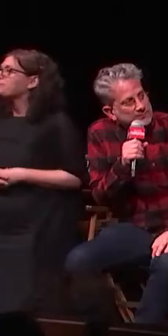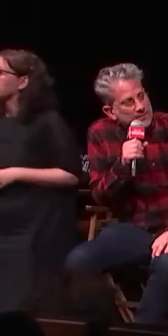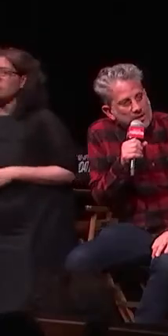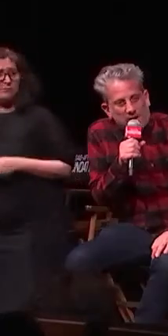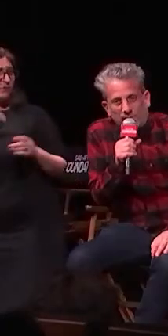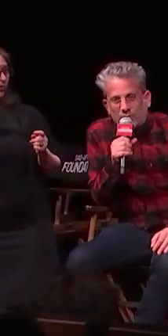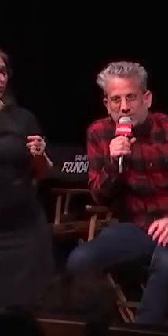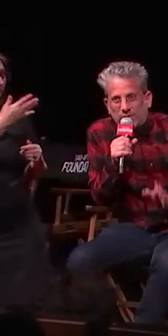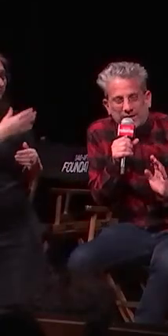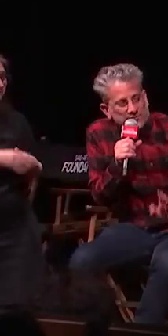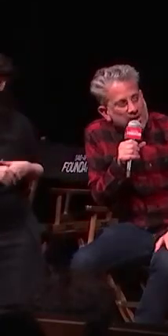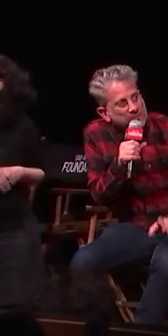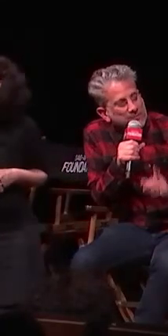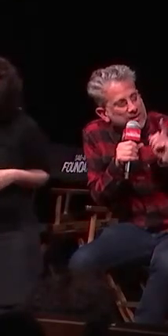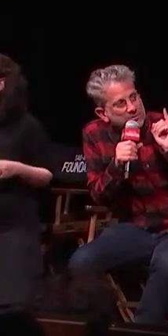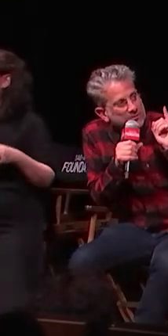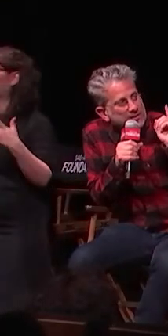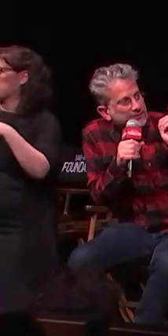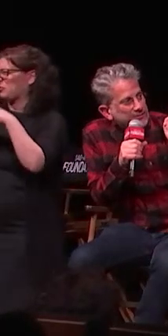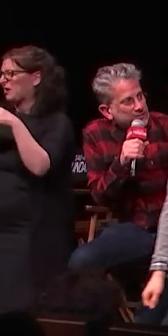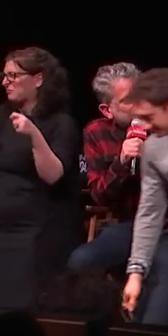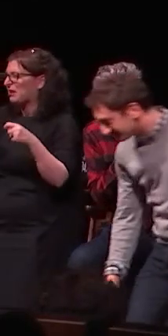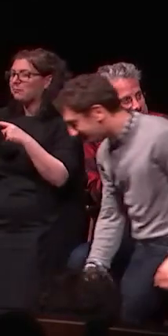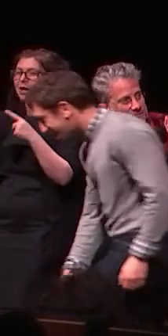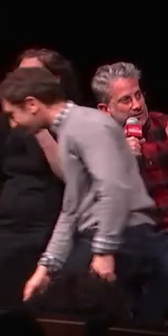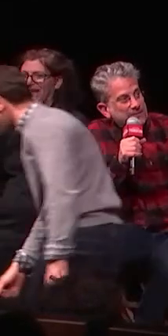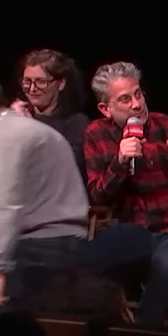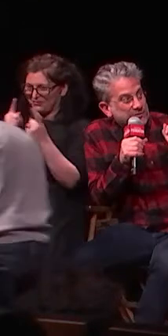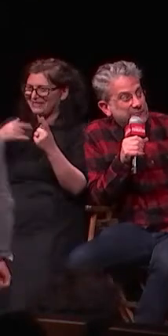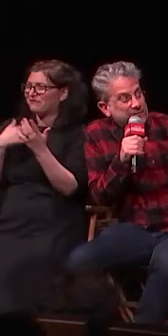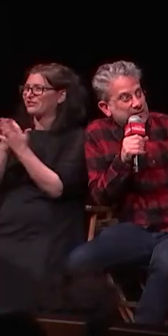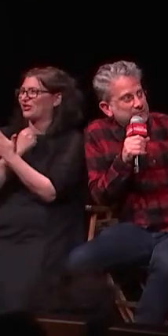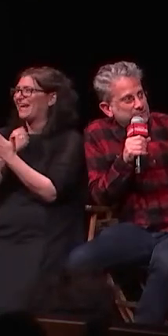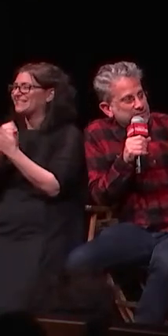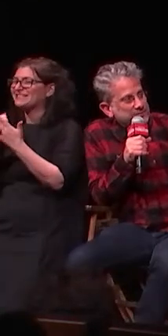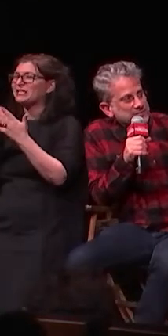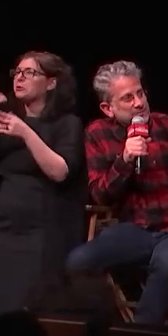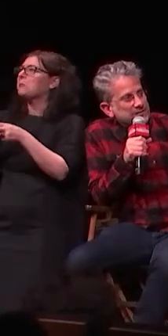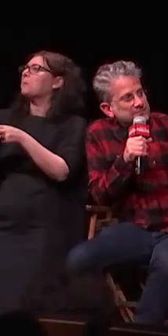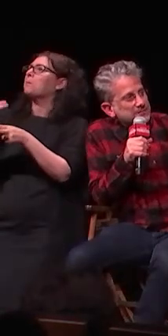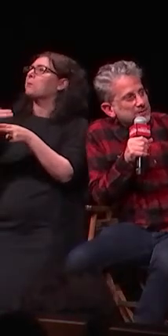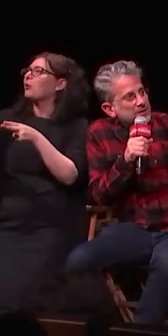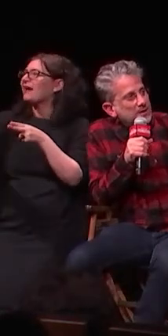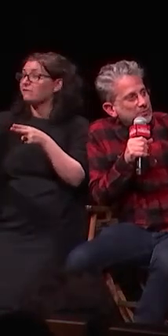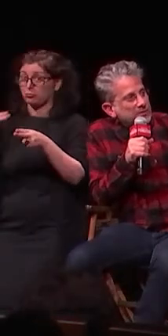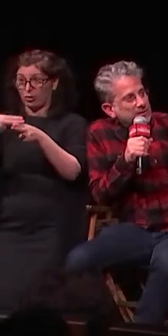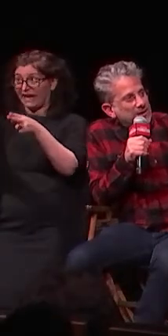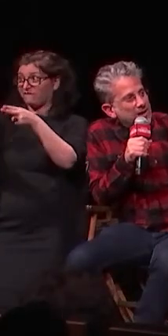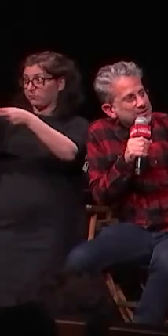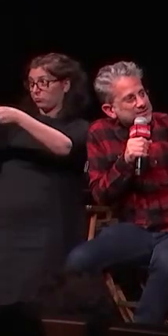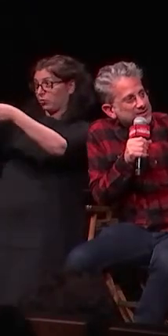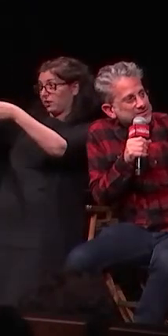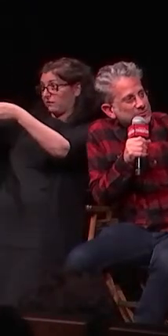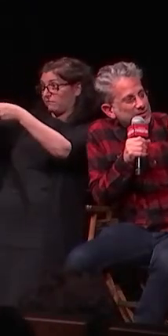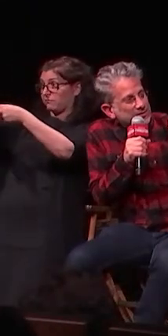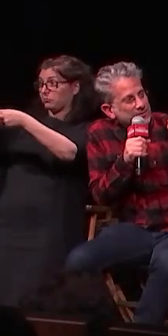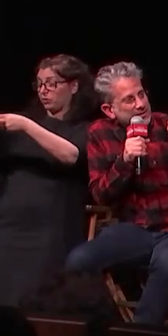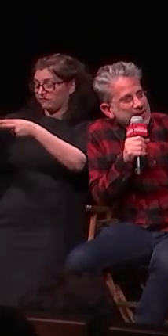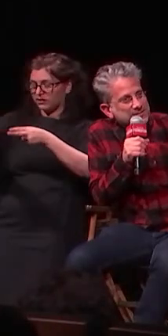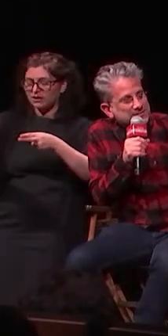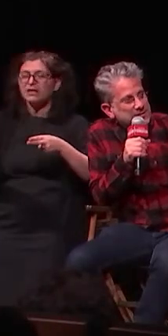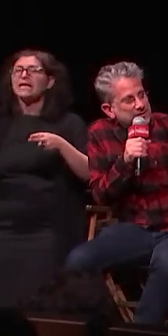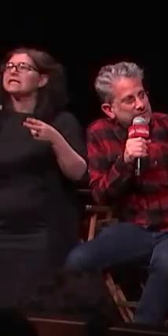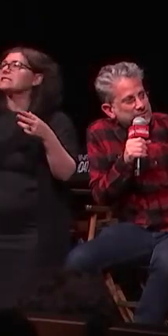Cool. So we're going to have to wrap up, but I do want to give everyone a chance to very briefly is the main word here, tell us what you're